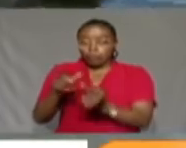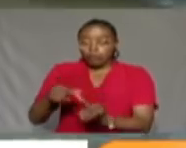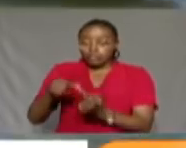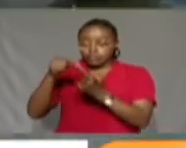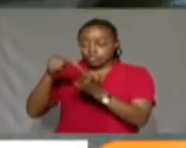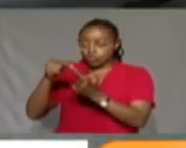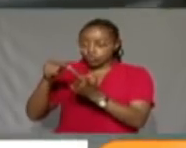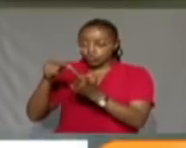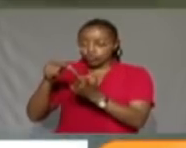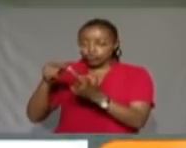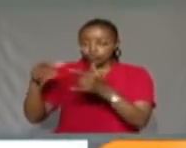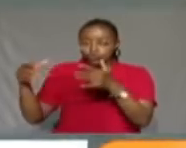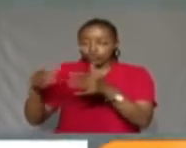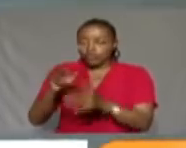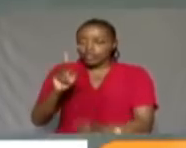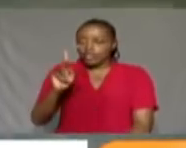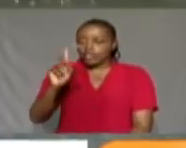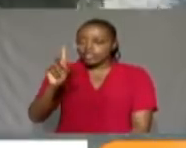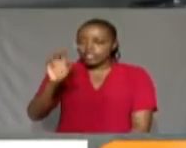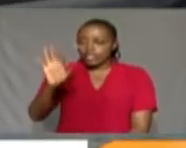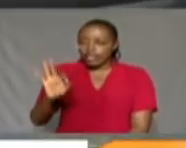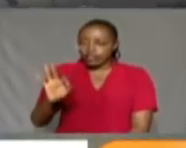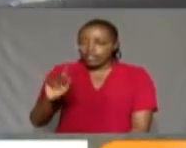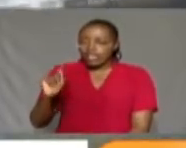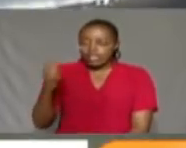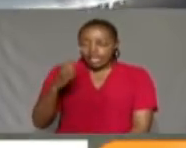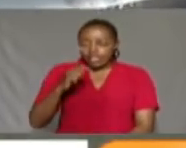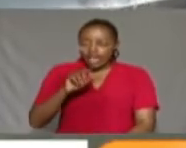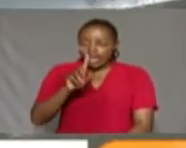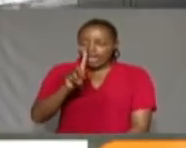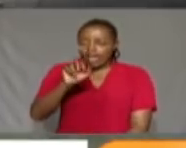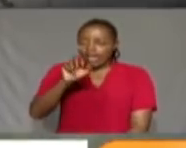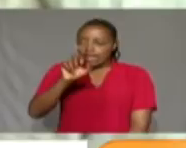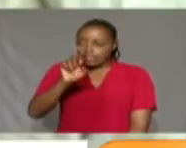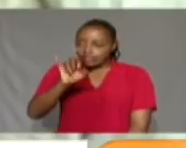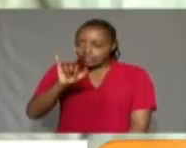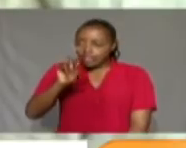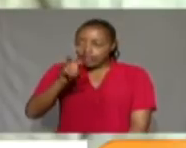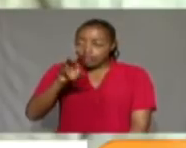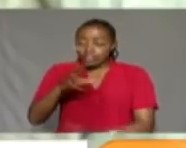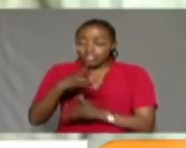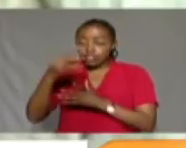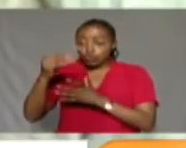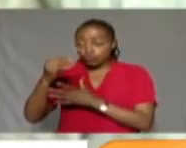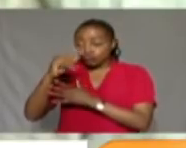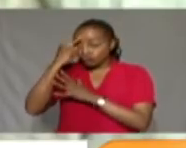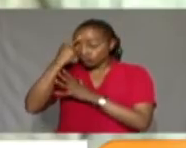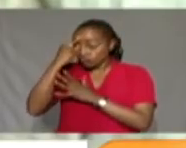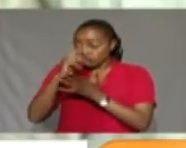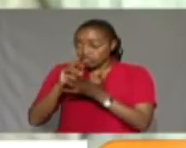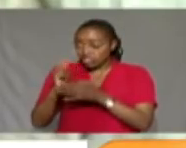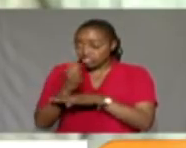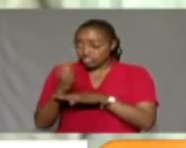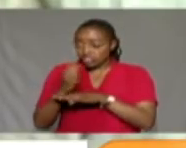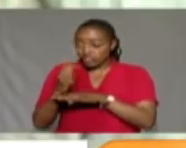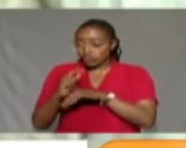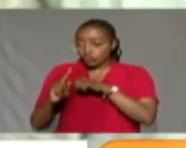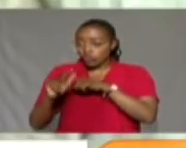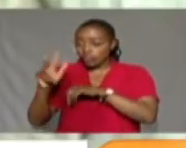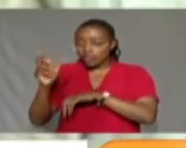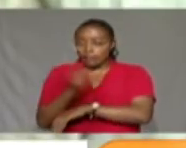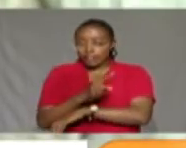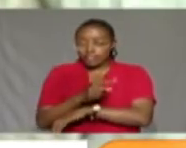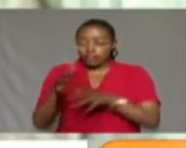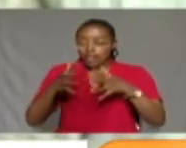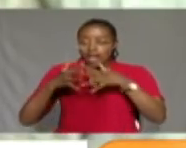Forces of the KDF. Kenya diver students are given opportunity to train in India for a period of 6 months,